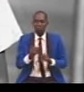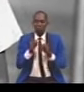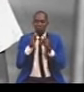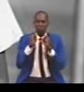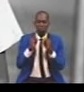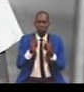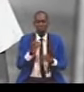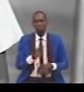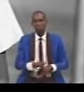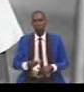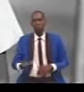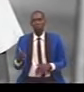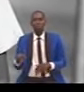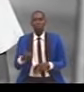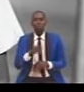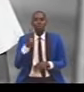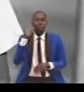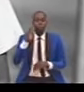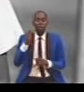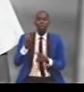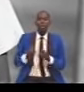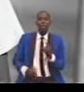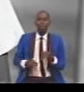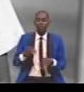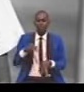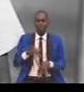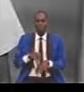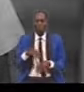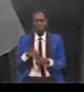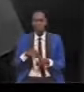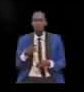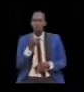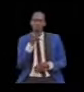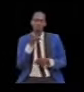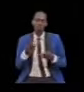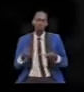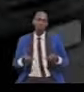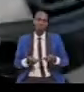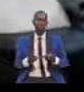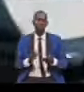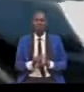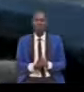uninstructed children, they are going to end up in the wrong place.